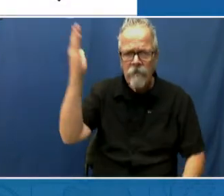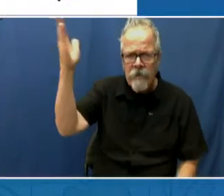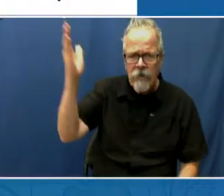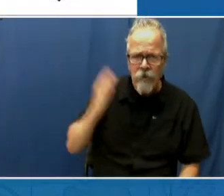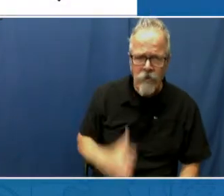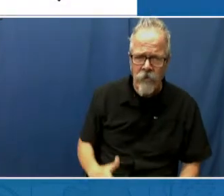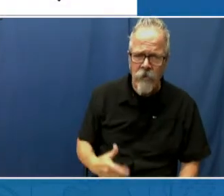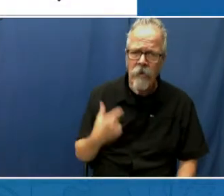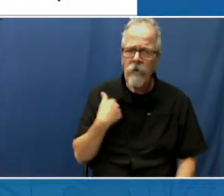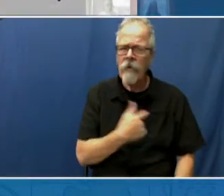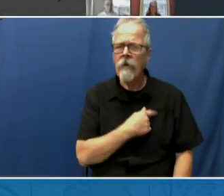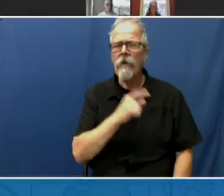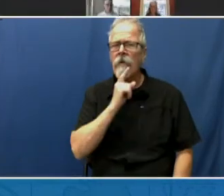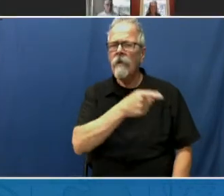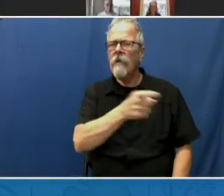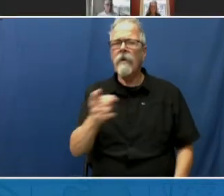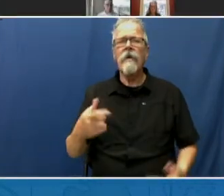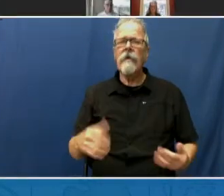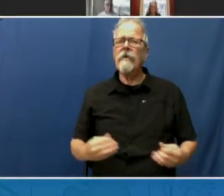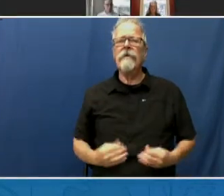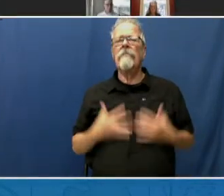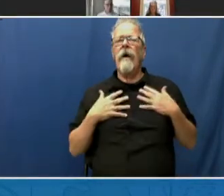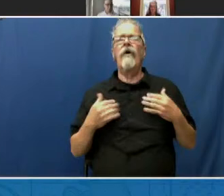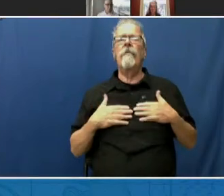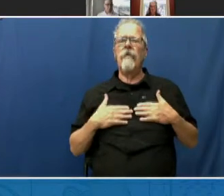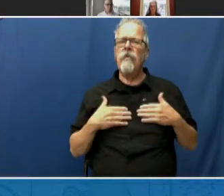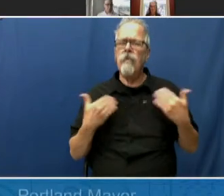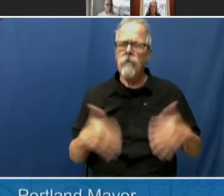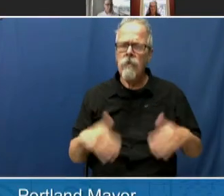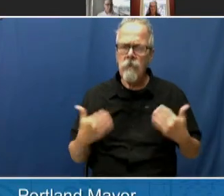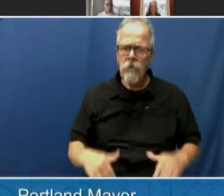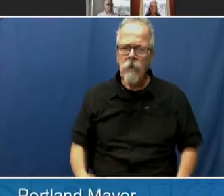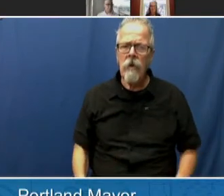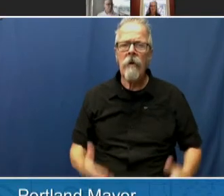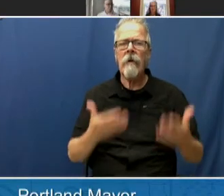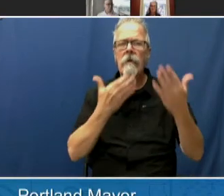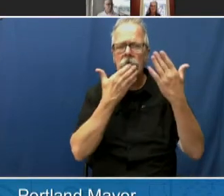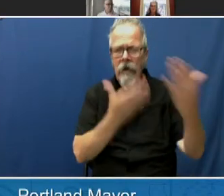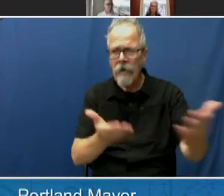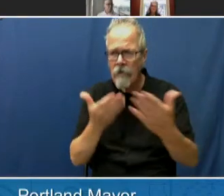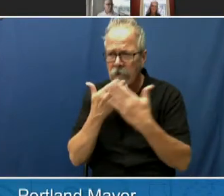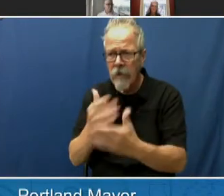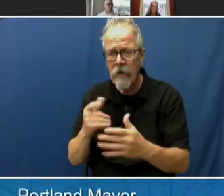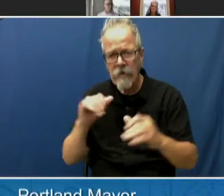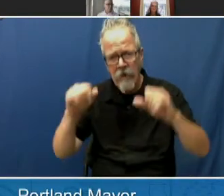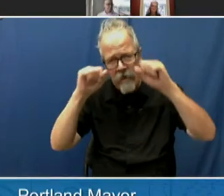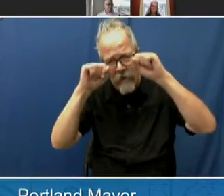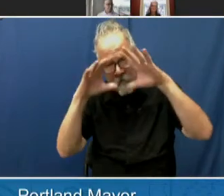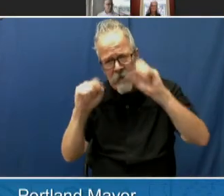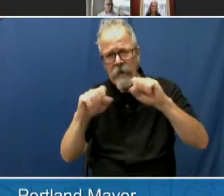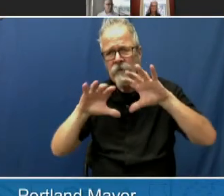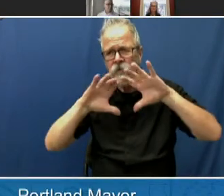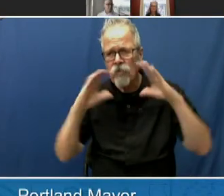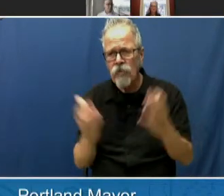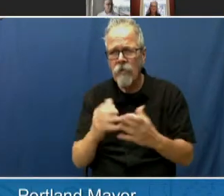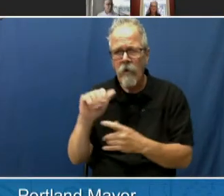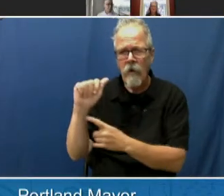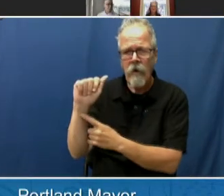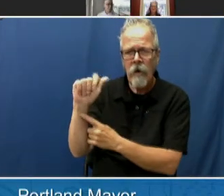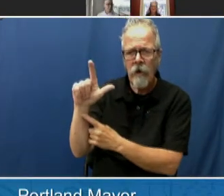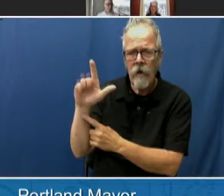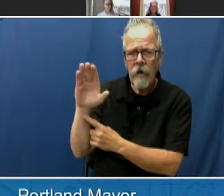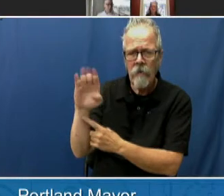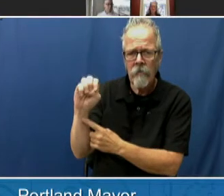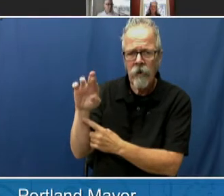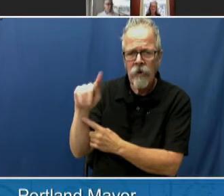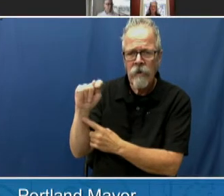inspirational. I also want to thank the amazing crew here at the Alberta Street Pub. Red, thank you to you and your crew